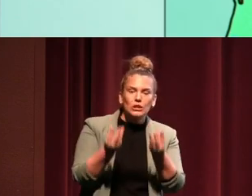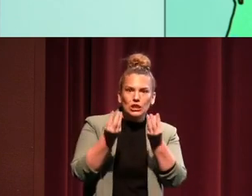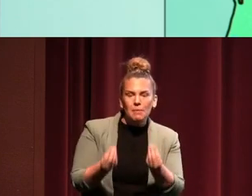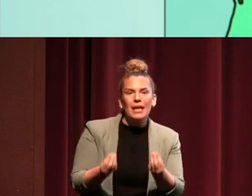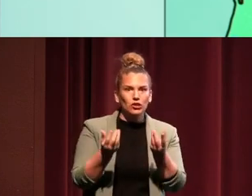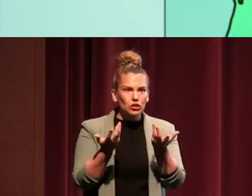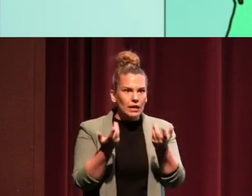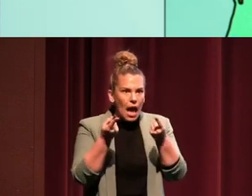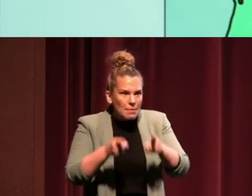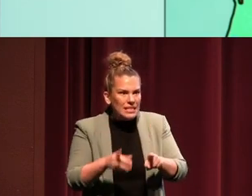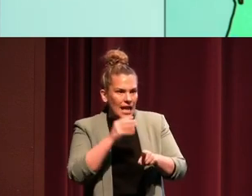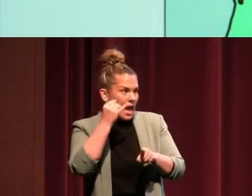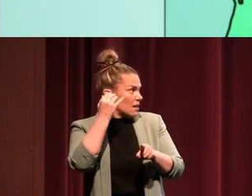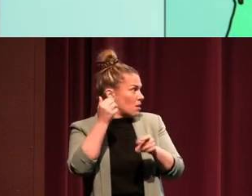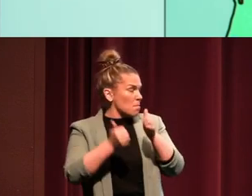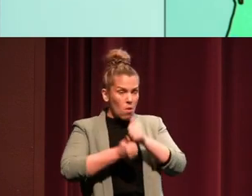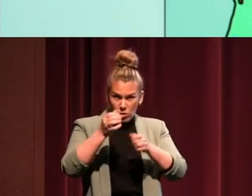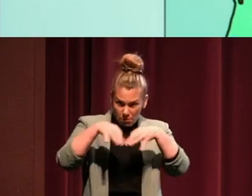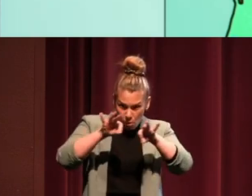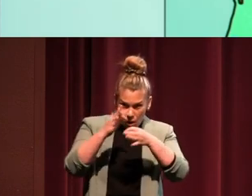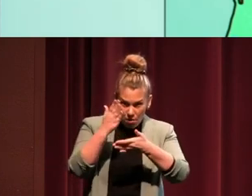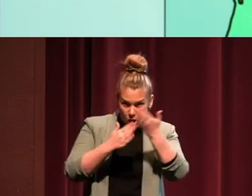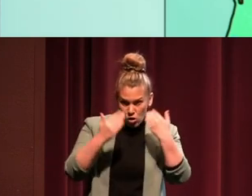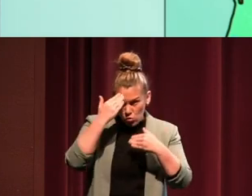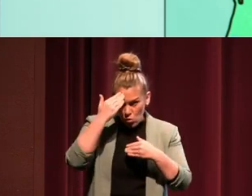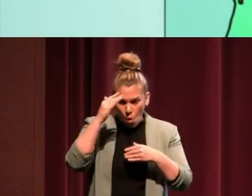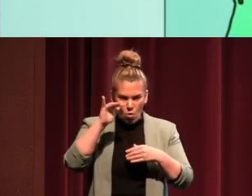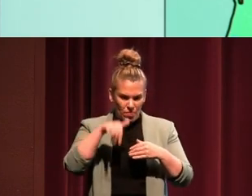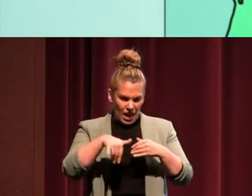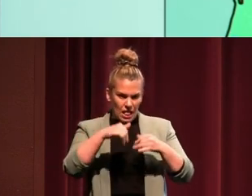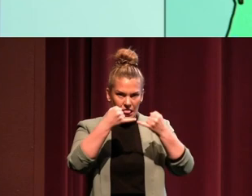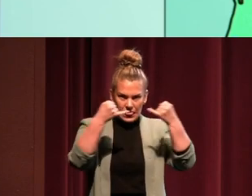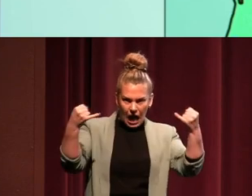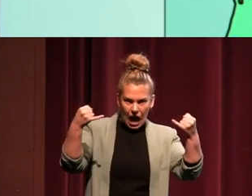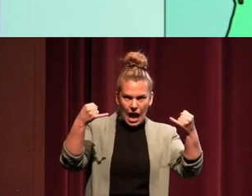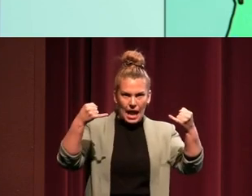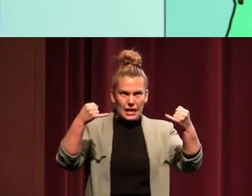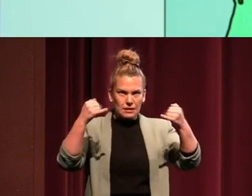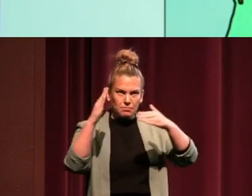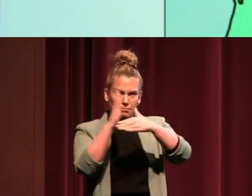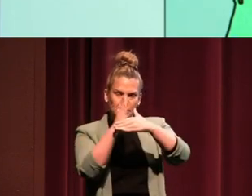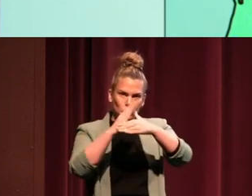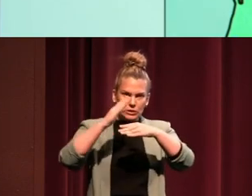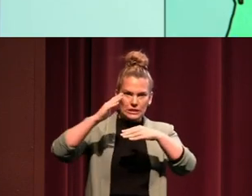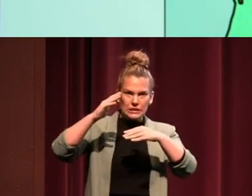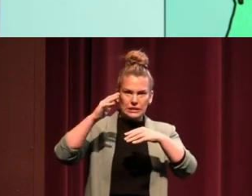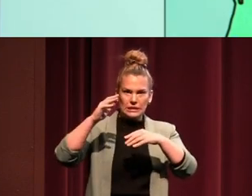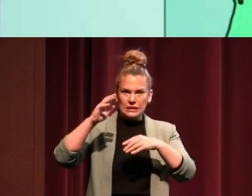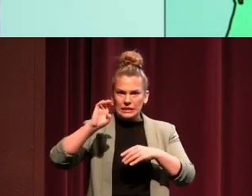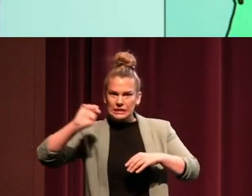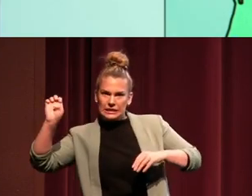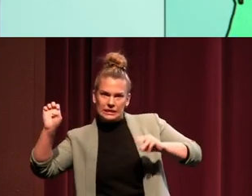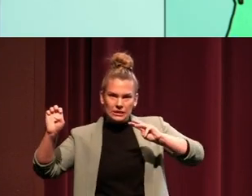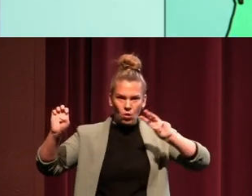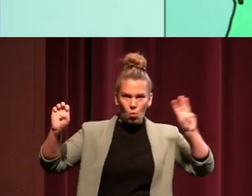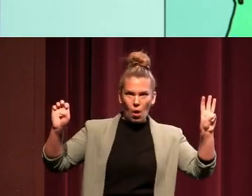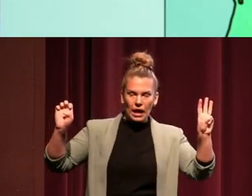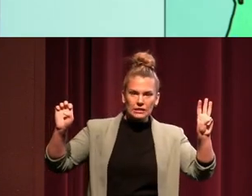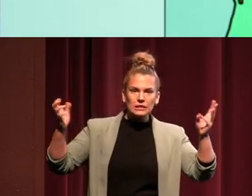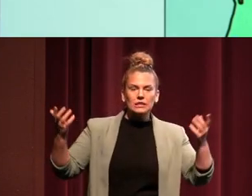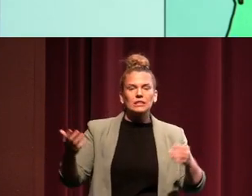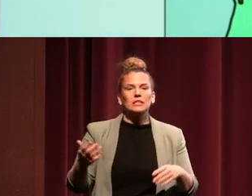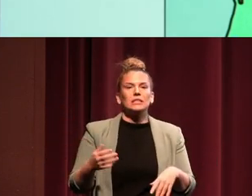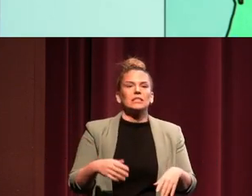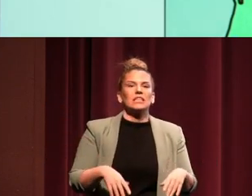know about our state is that line that divides the state down the middle between east and west. Ocean storms from the